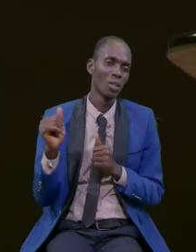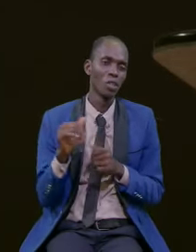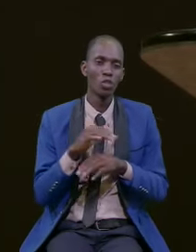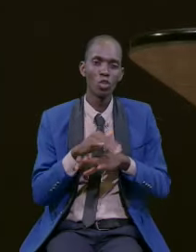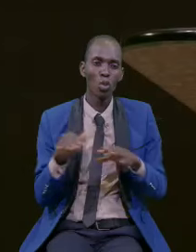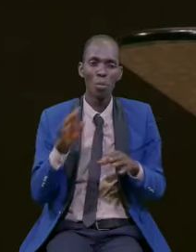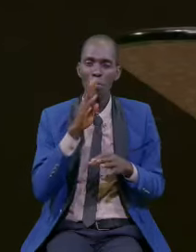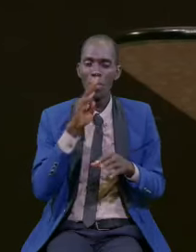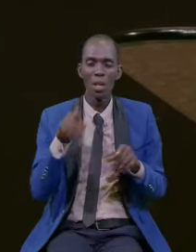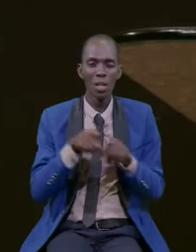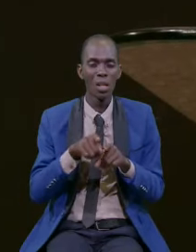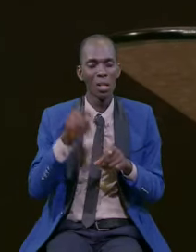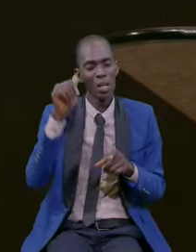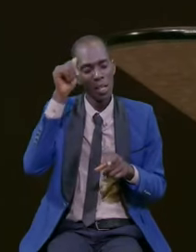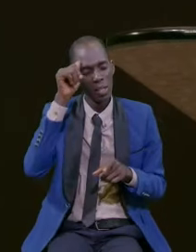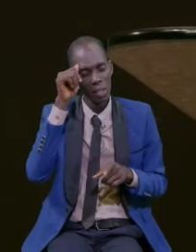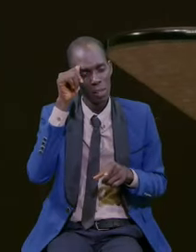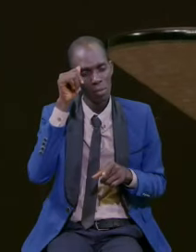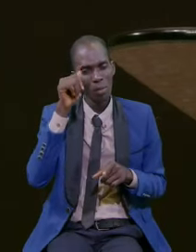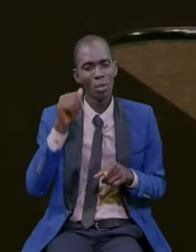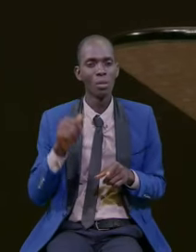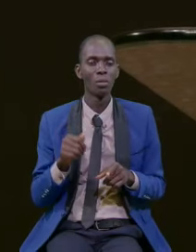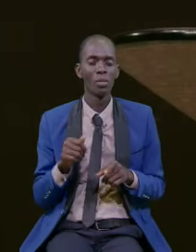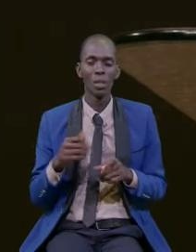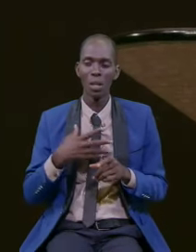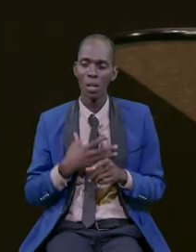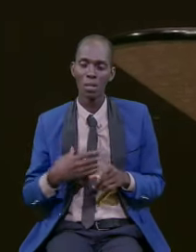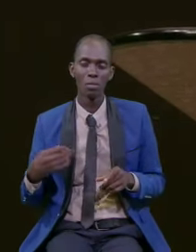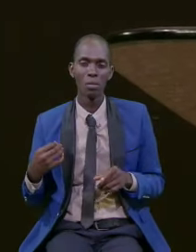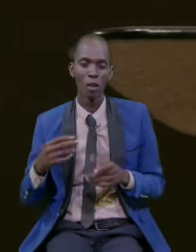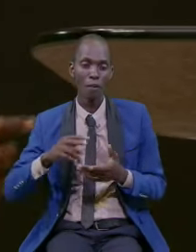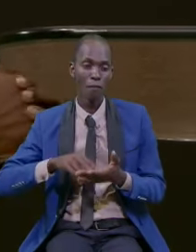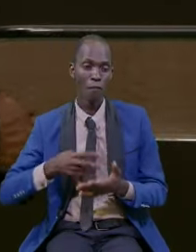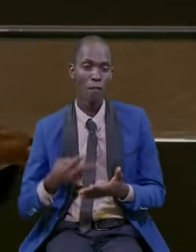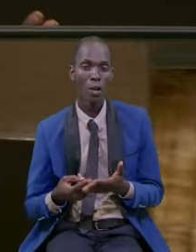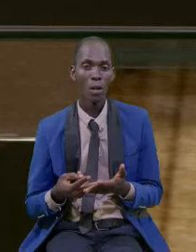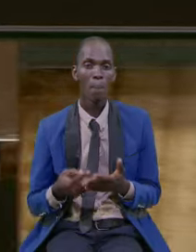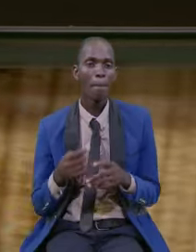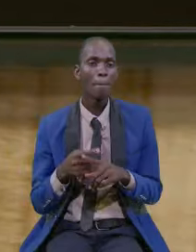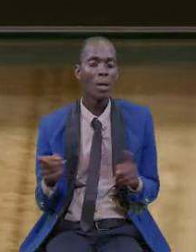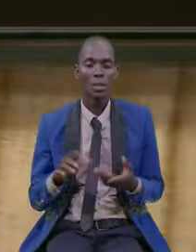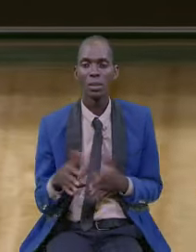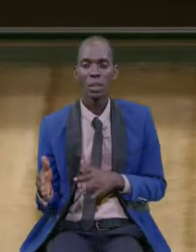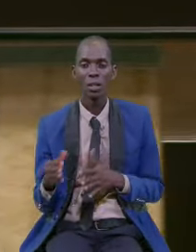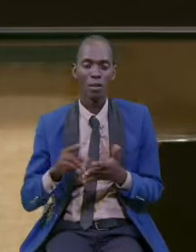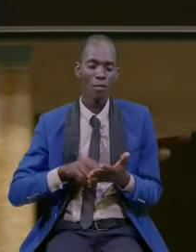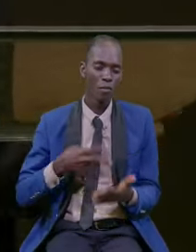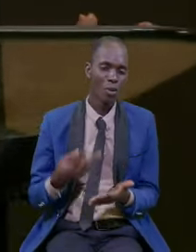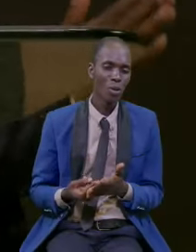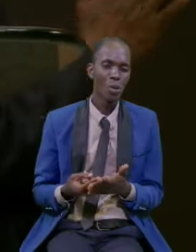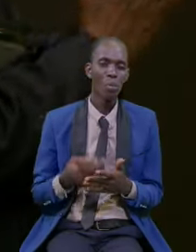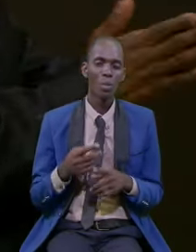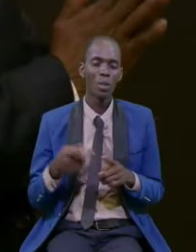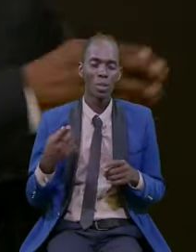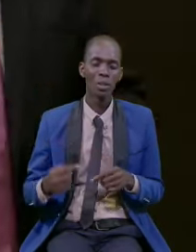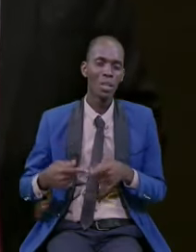falling but dead, falling but deadened, falling but the conscience is seared